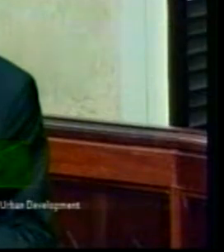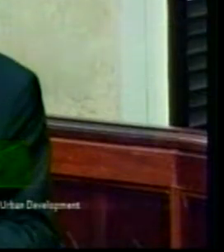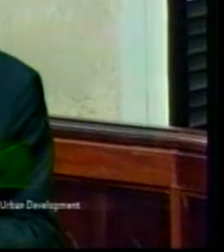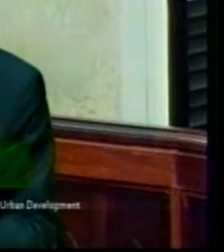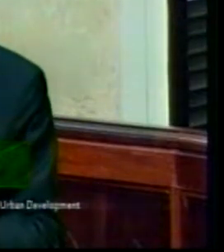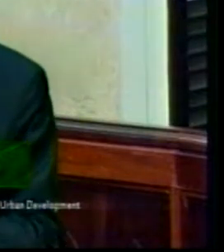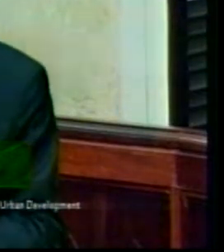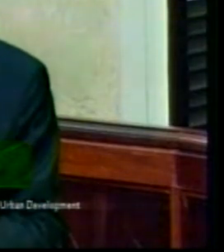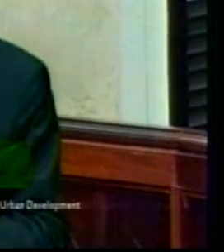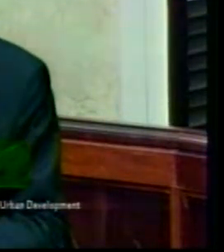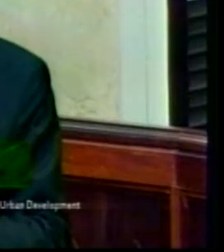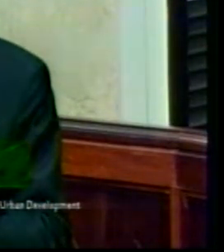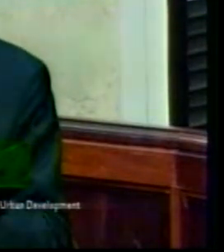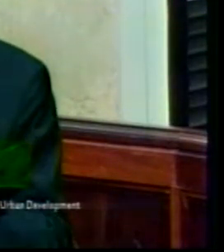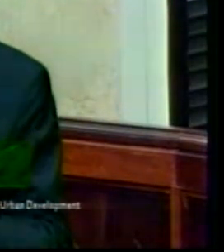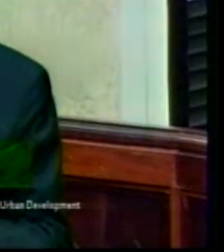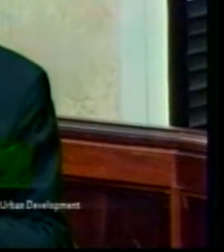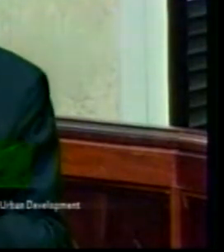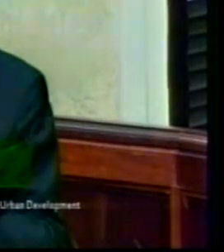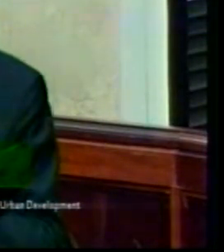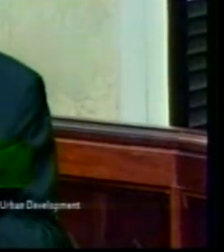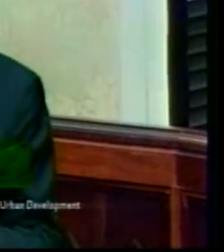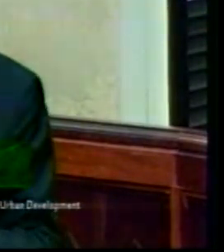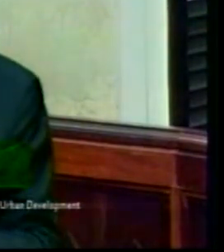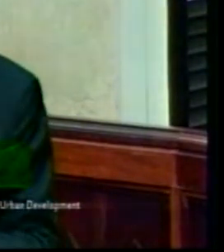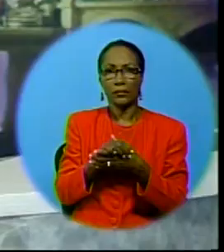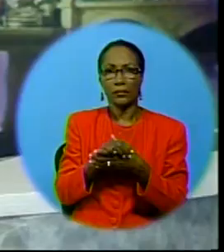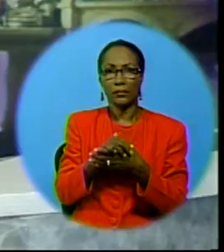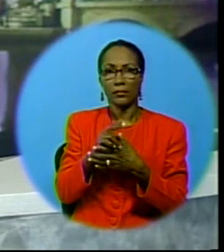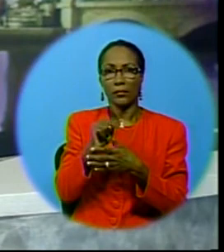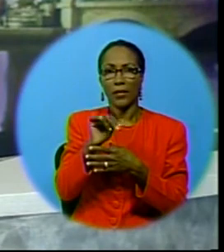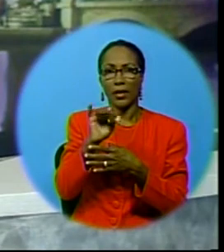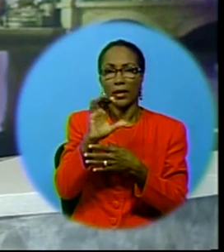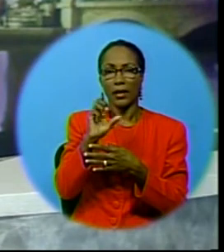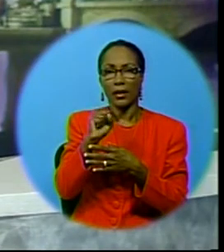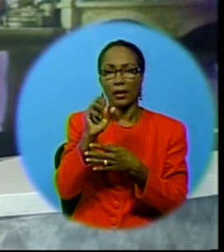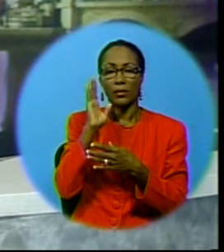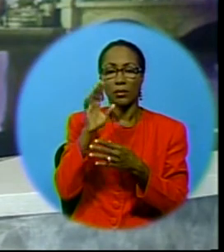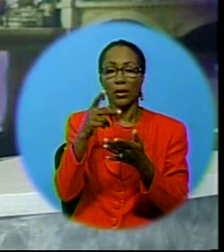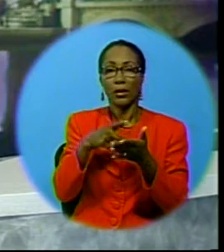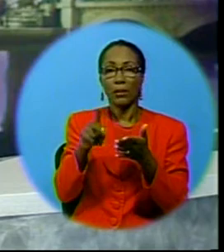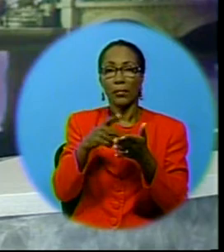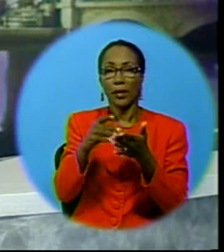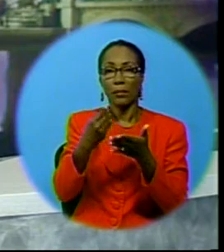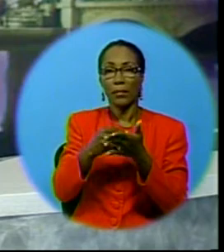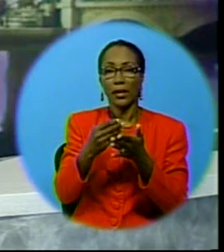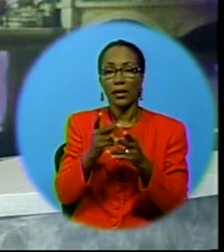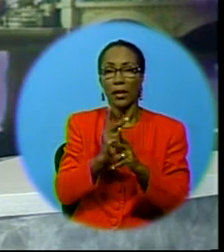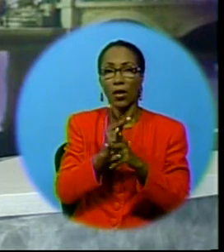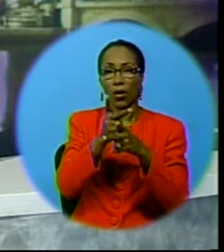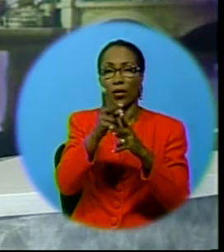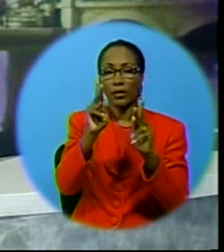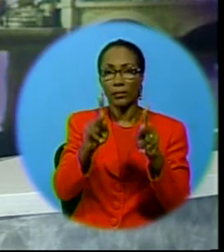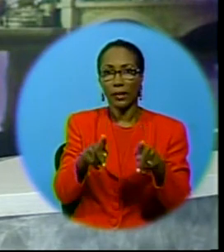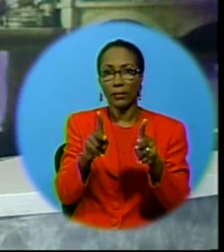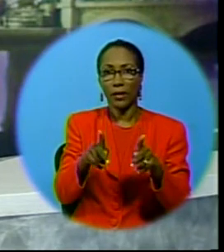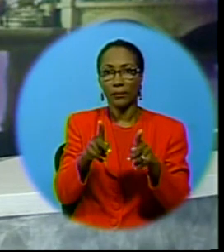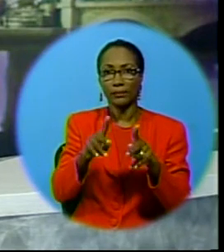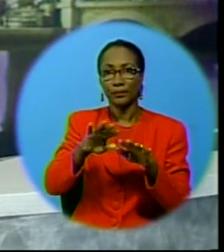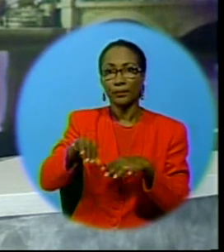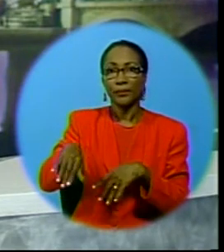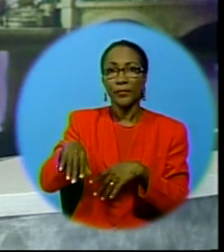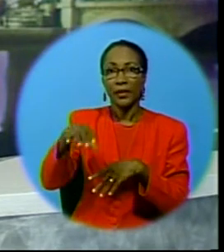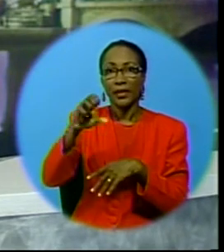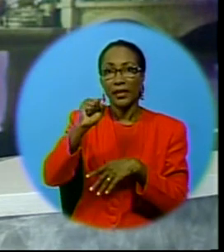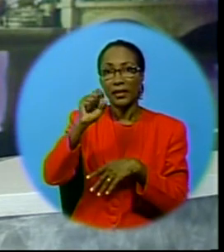have been made in the problem by the end of this week. Member of Parliament for St. Andrew, George Payne, is calling